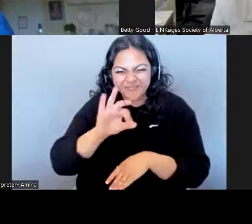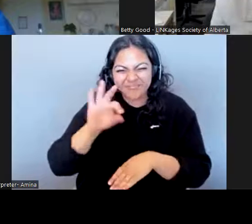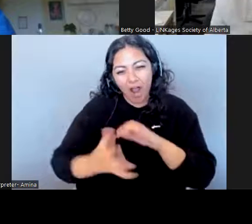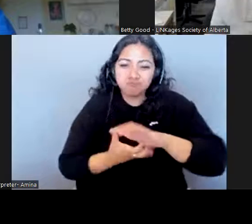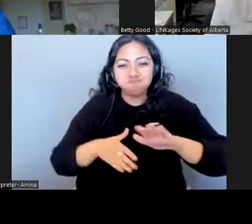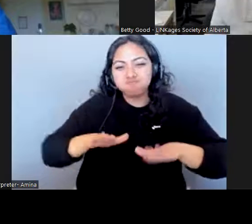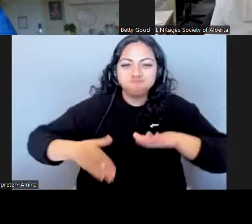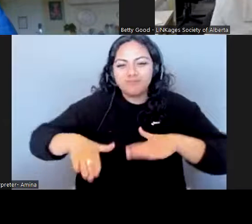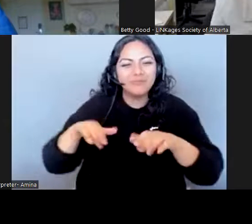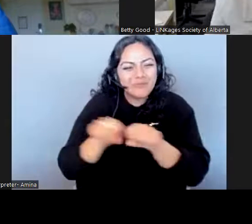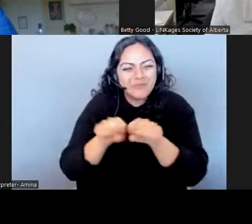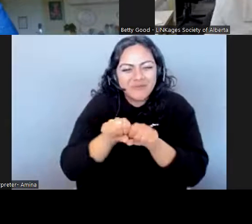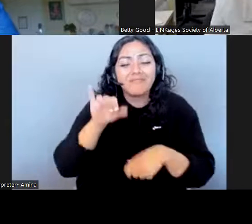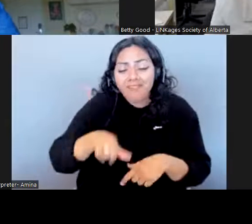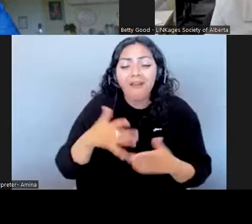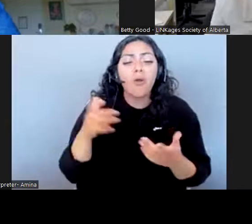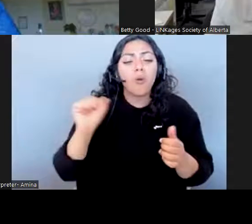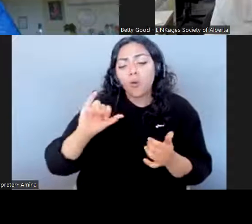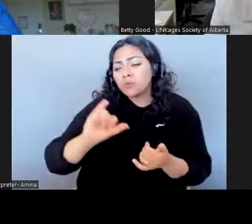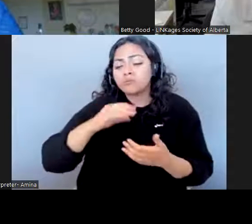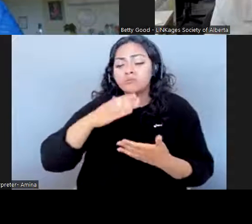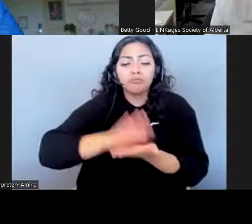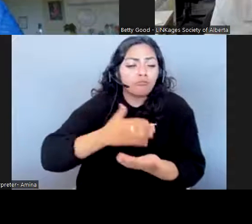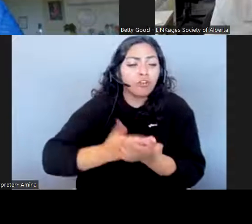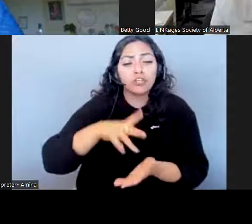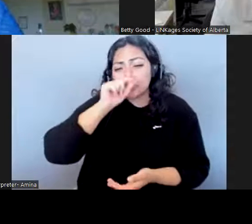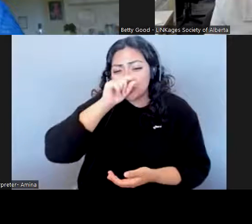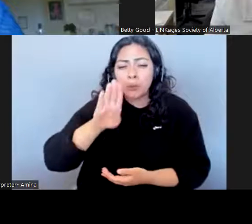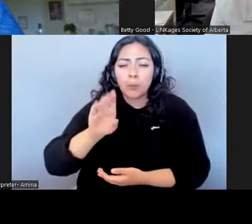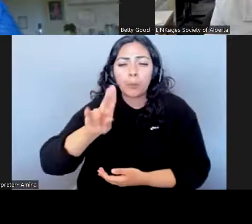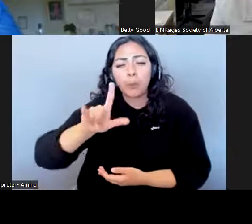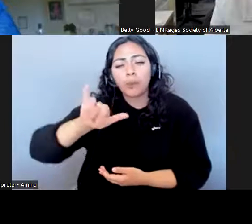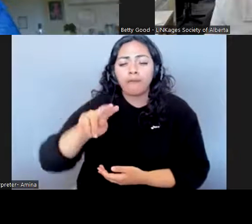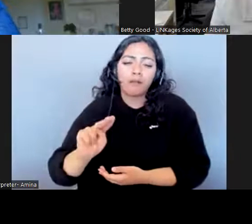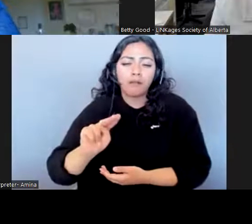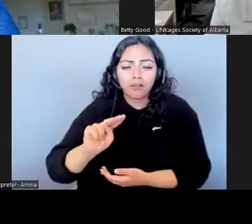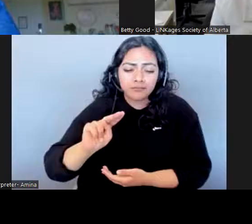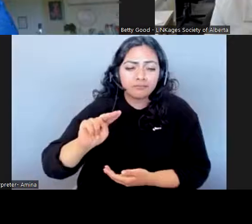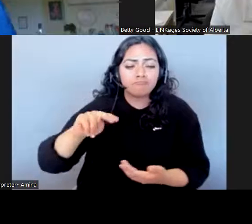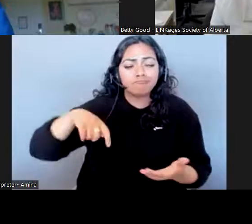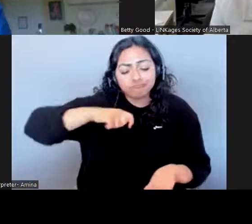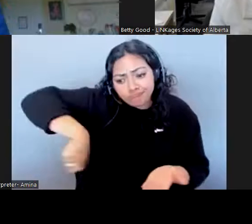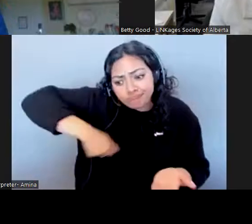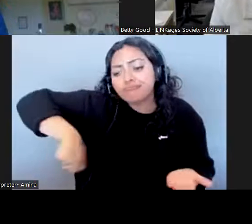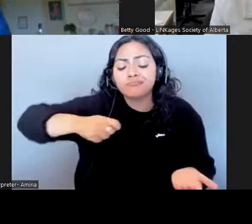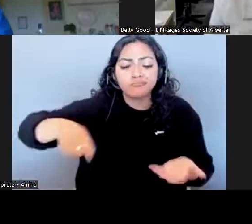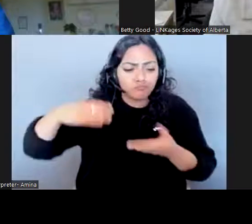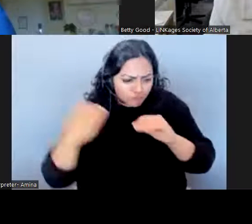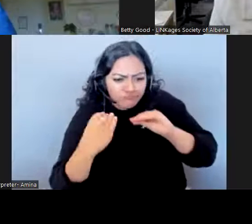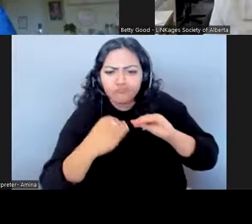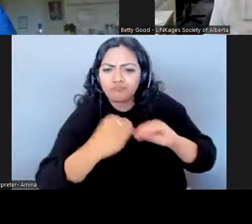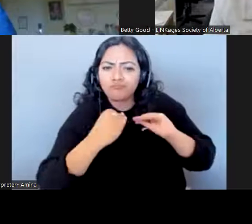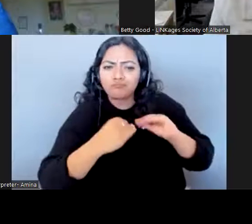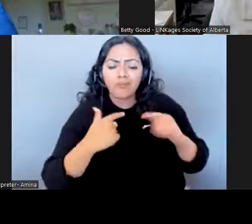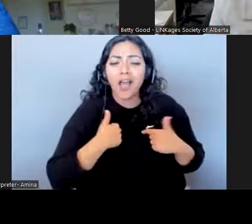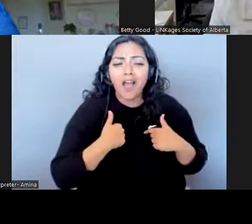and chicken bouillon. That was all supplied by our culinary tech class. So it's bringing the generations. Like, I'm just so in